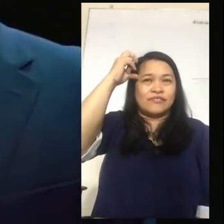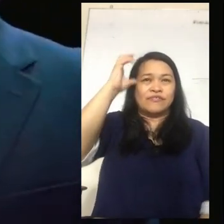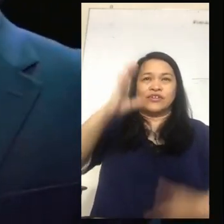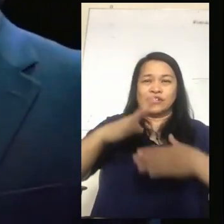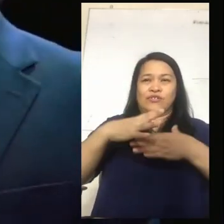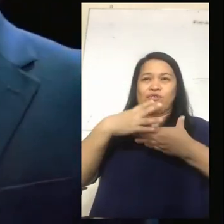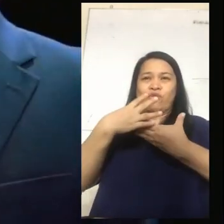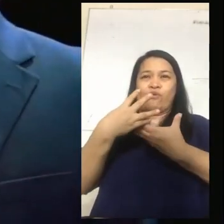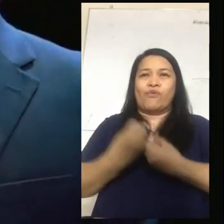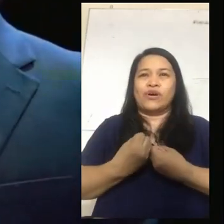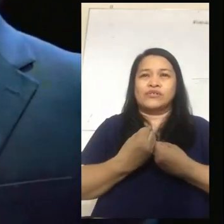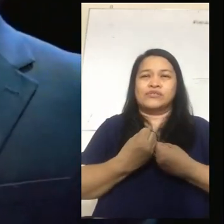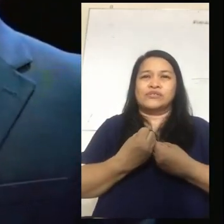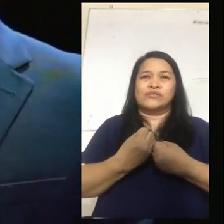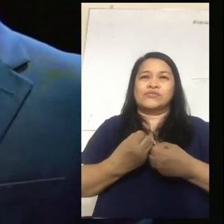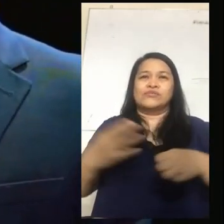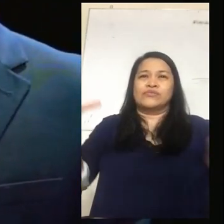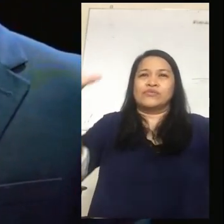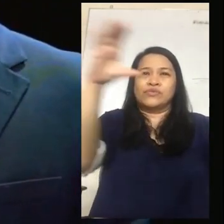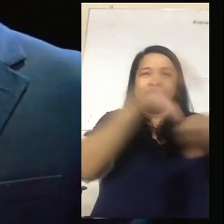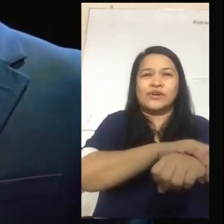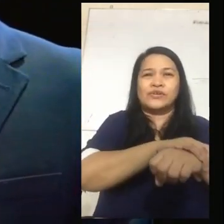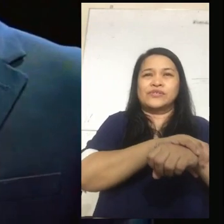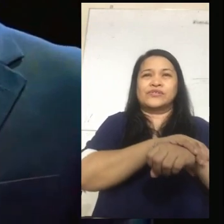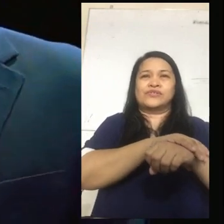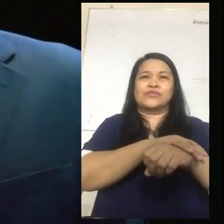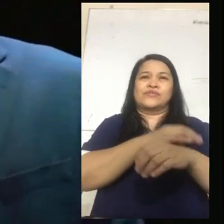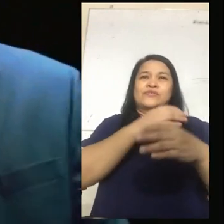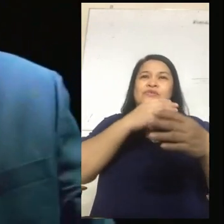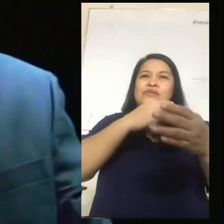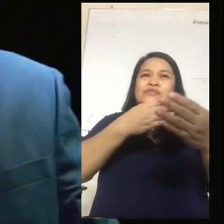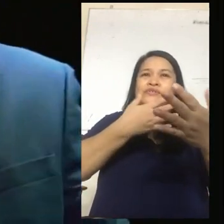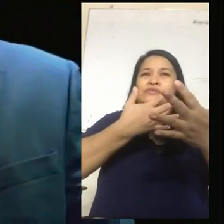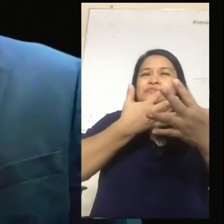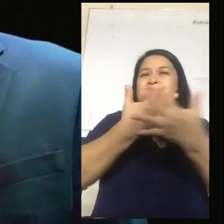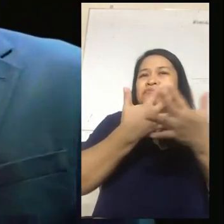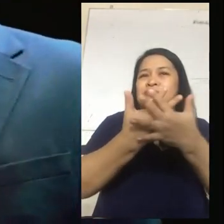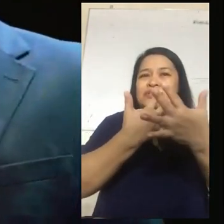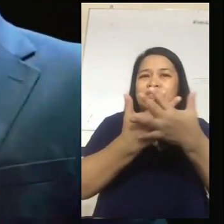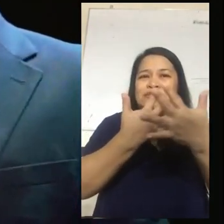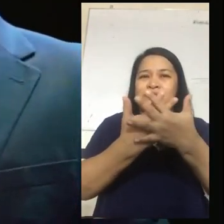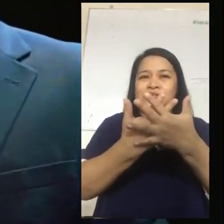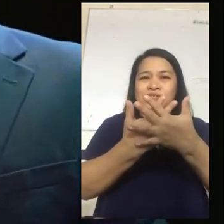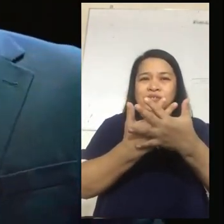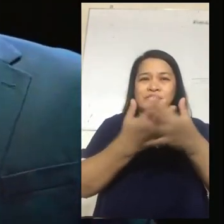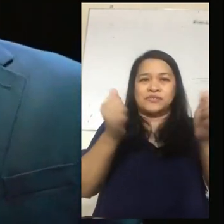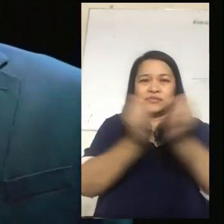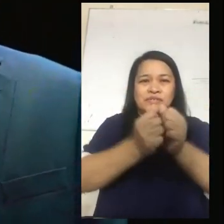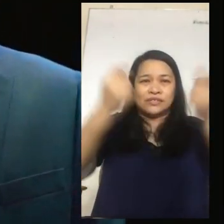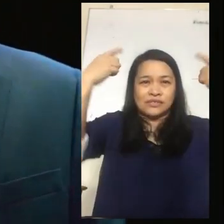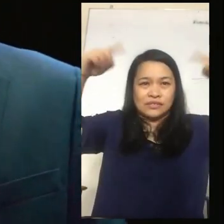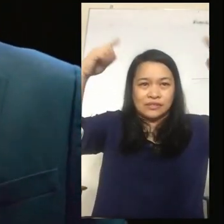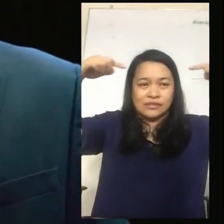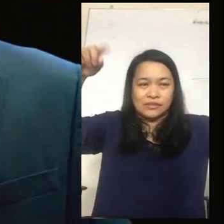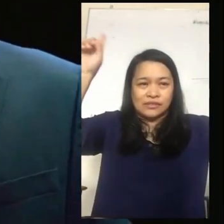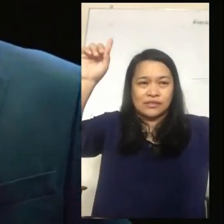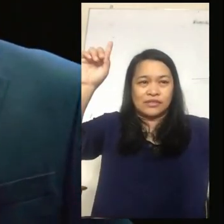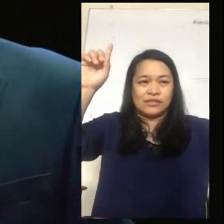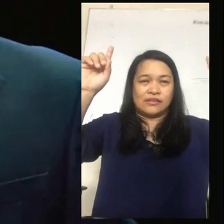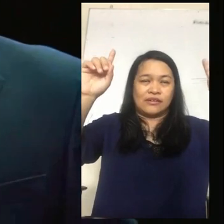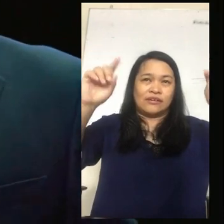You know, na gawin kang tanyag at maging dangle